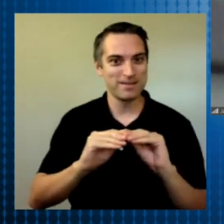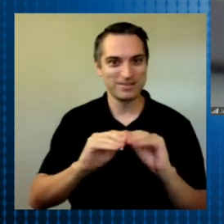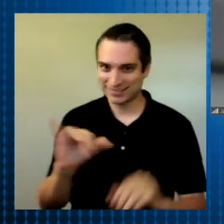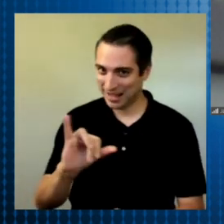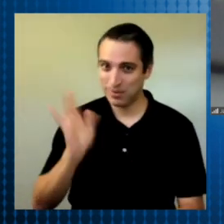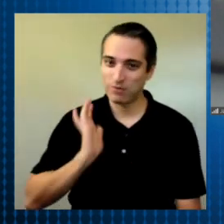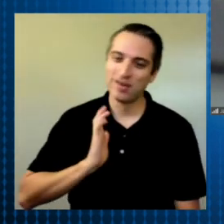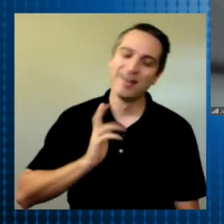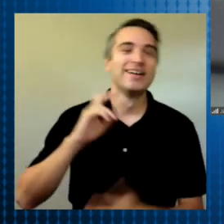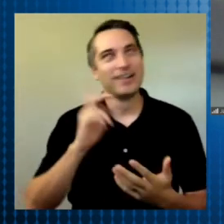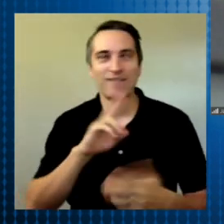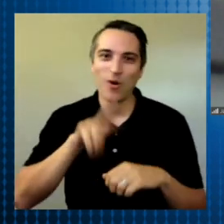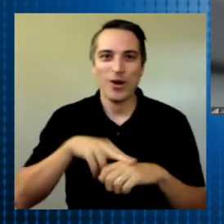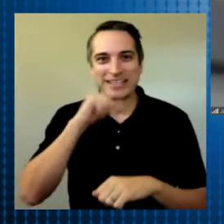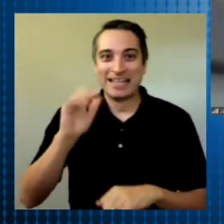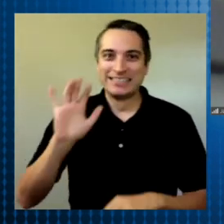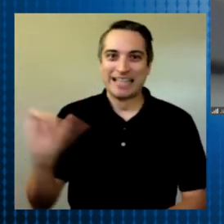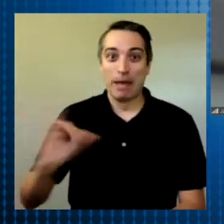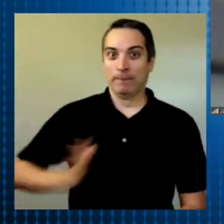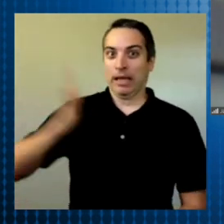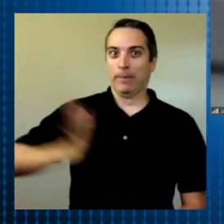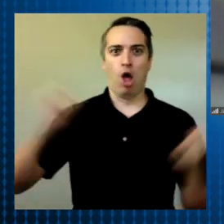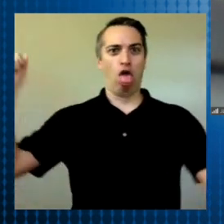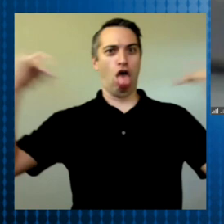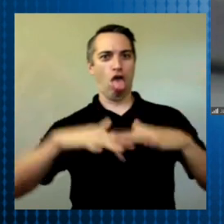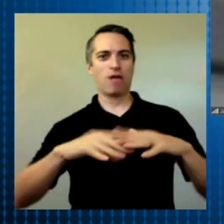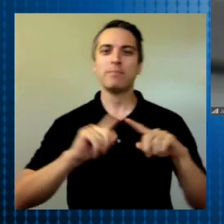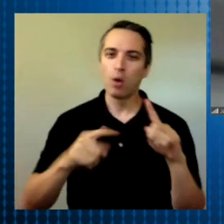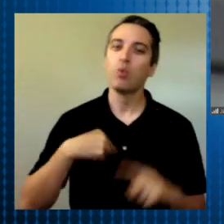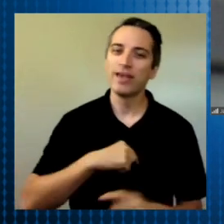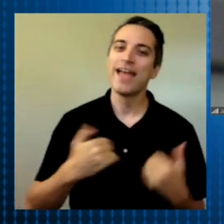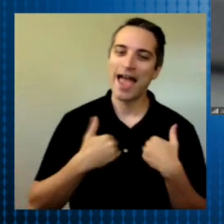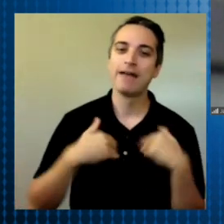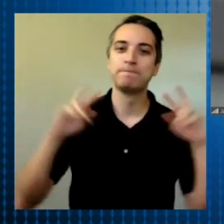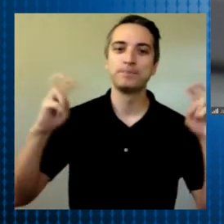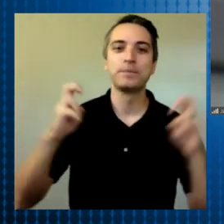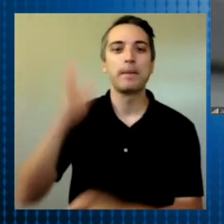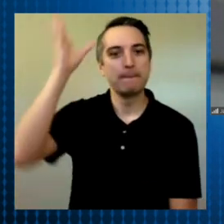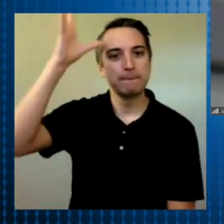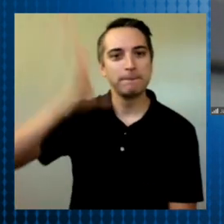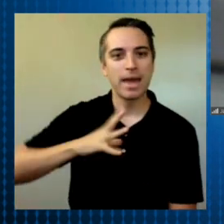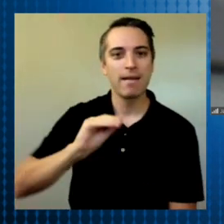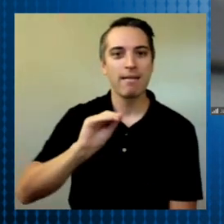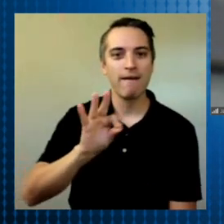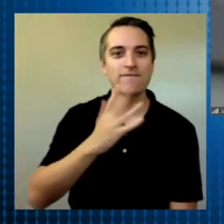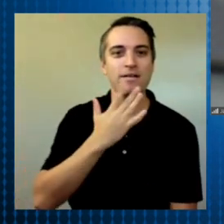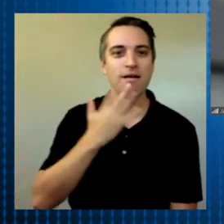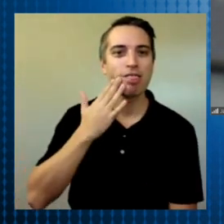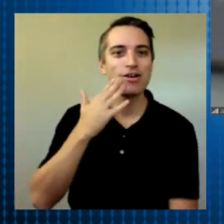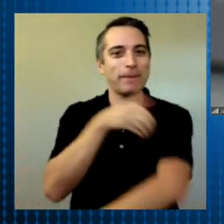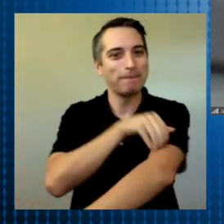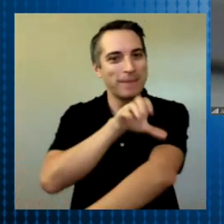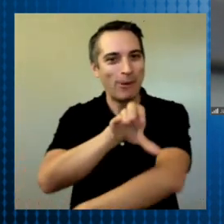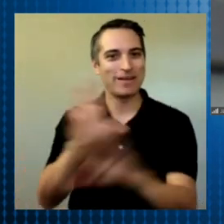couldn't make it as grand a scale, you know, with as many people, but we hosted a Men of Color Empowerment Forum so that we can, you know, host a